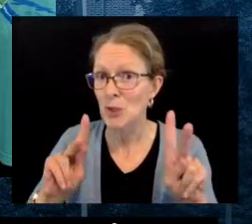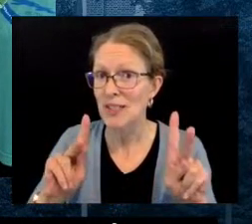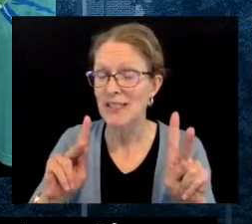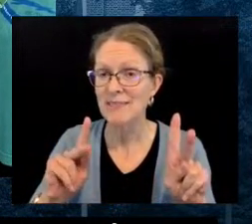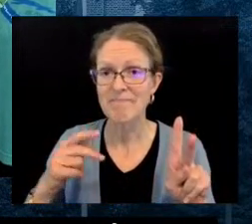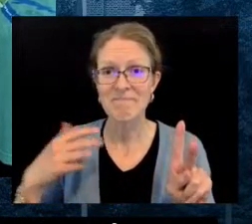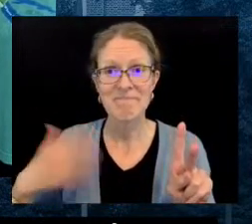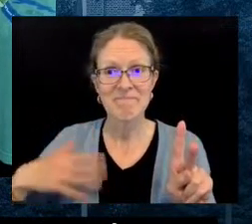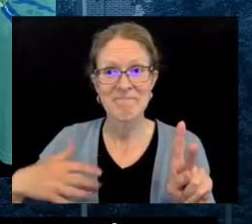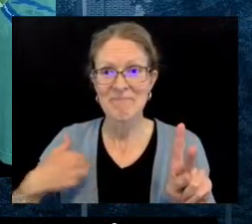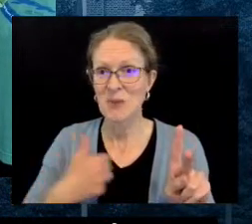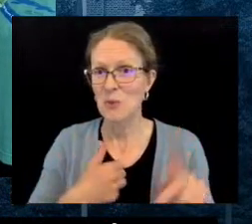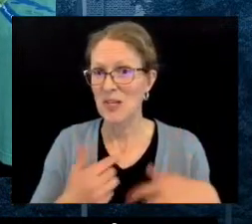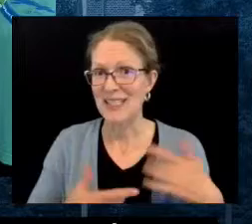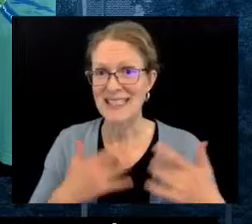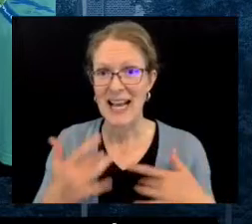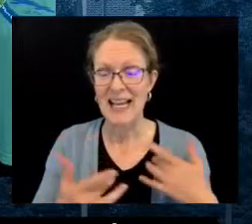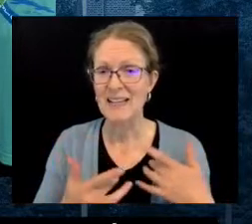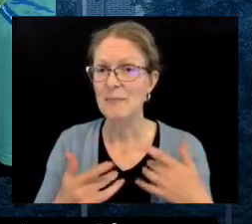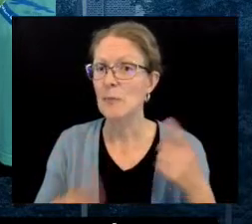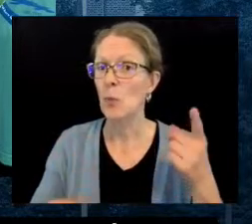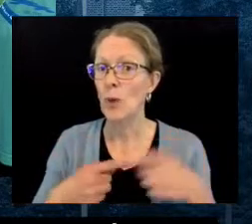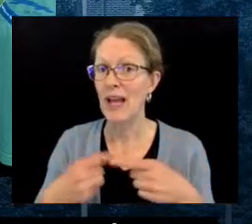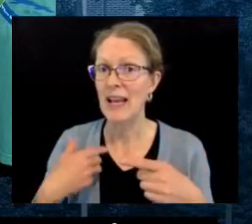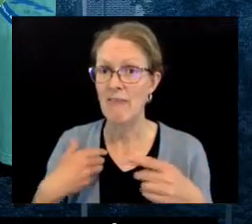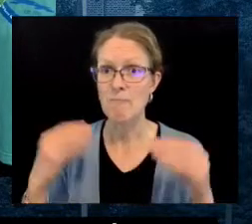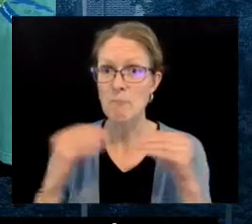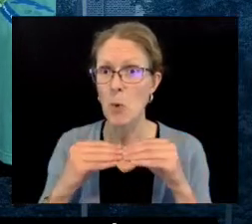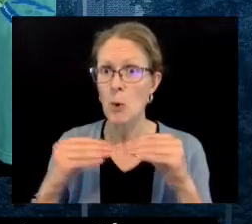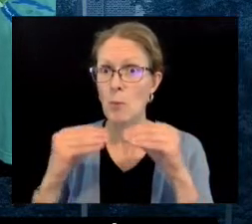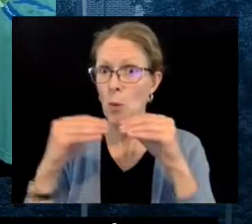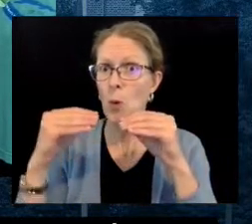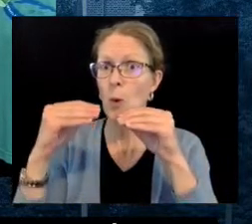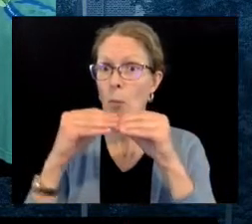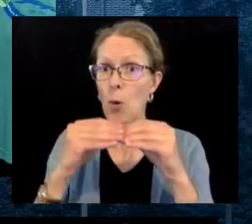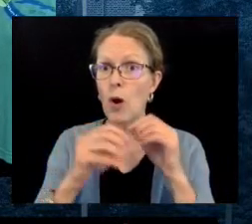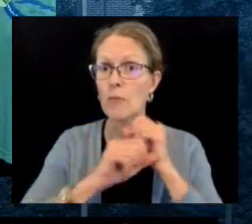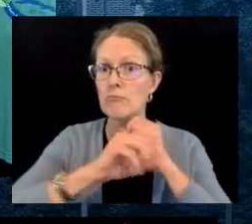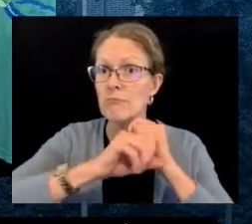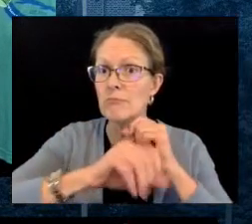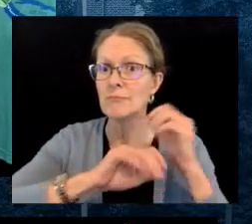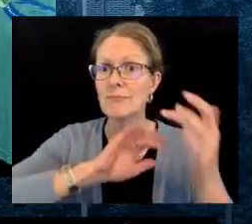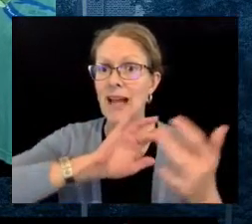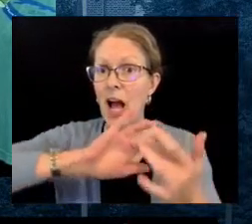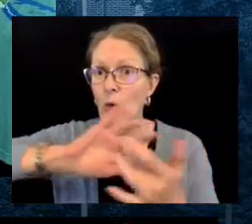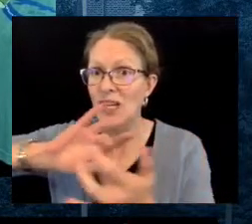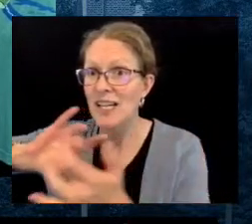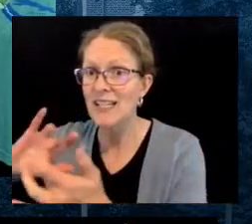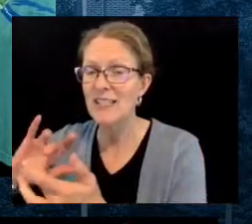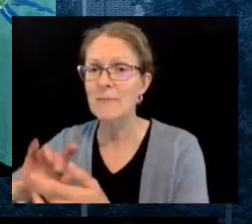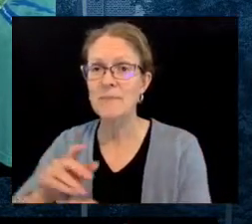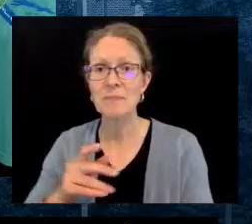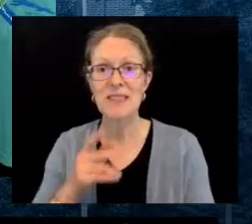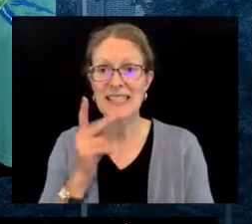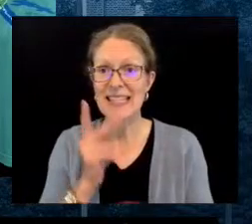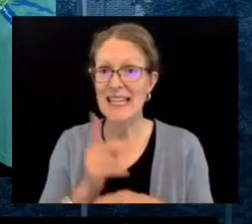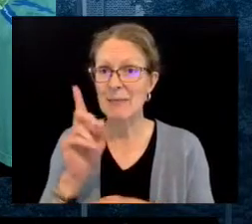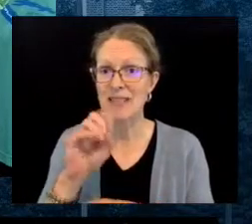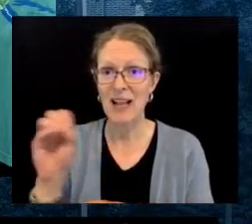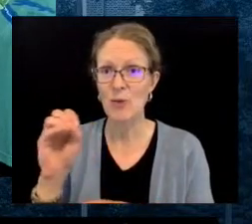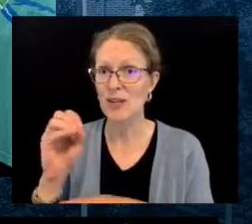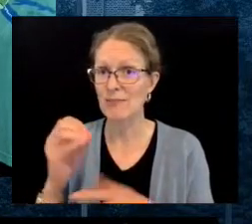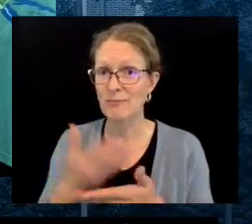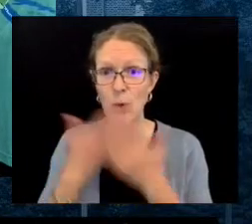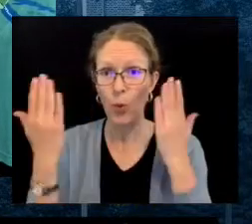because, again, the more outreach that we can do and promote Keep DE litter free, the better. So